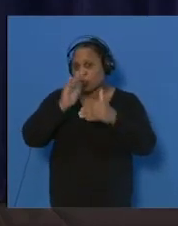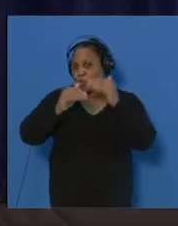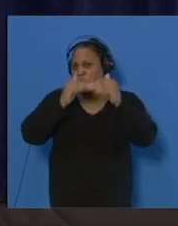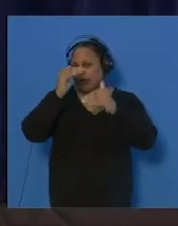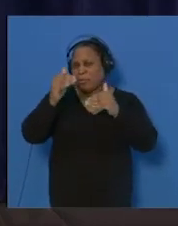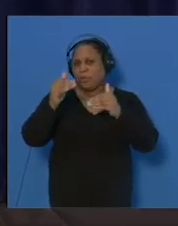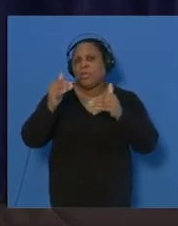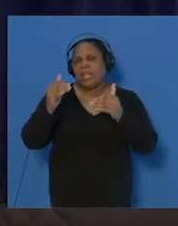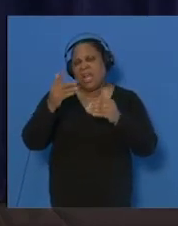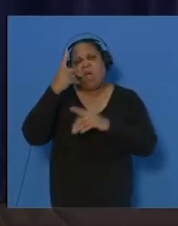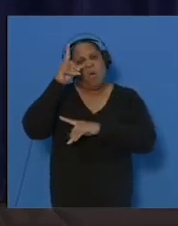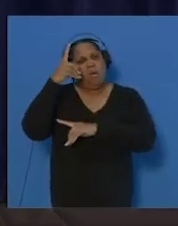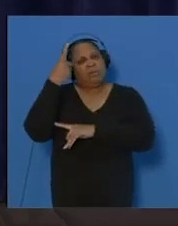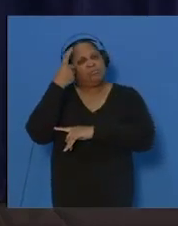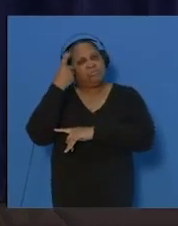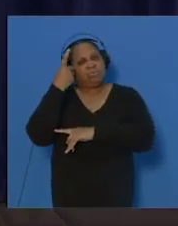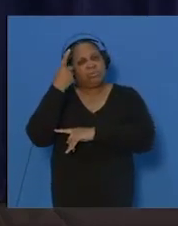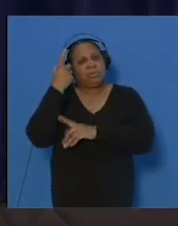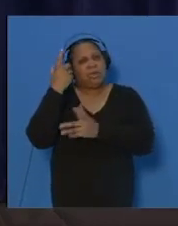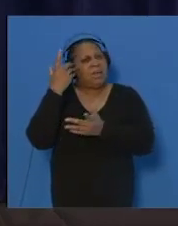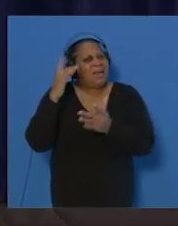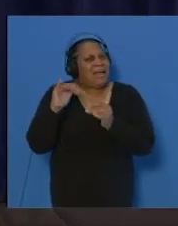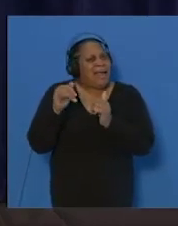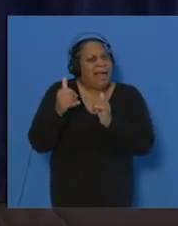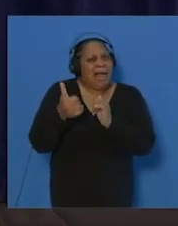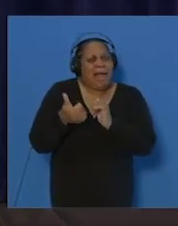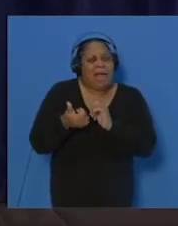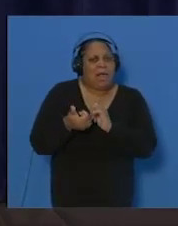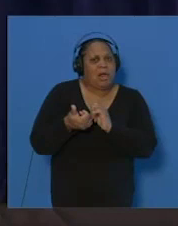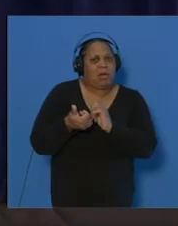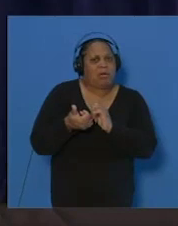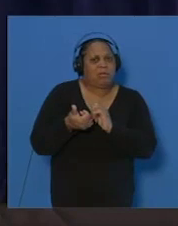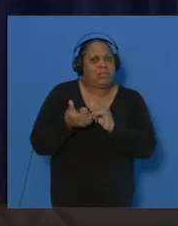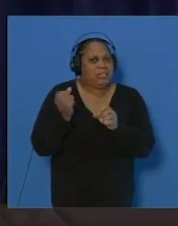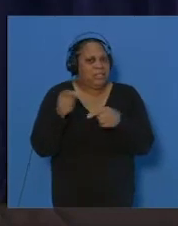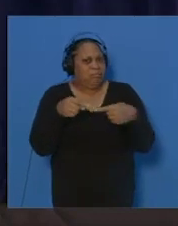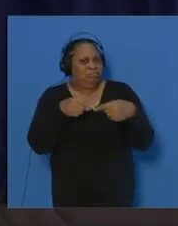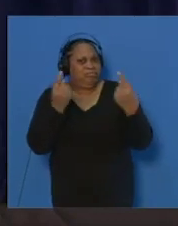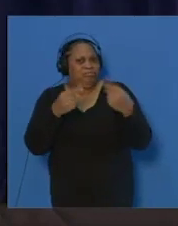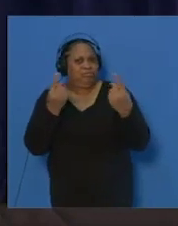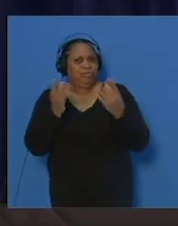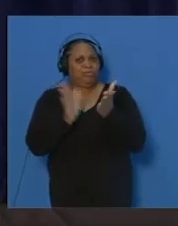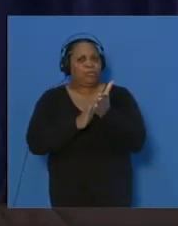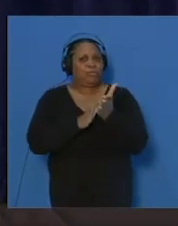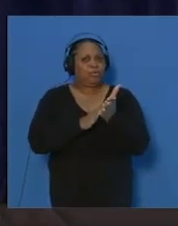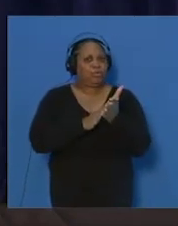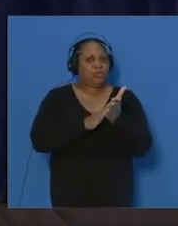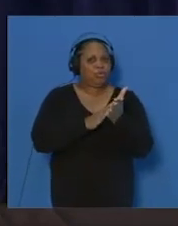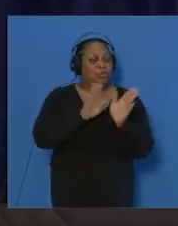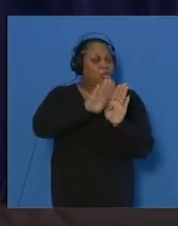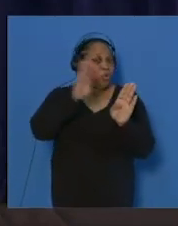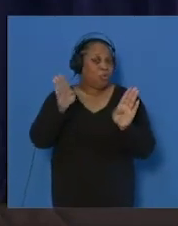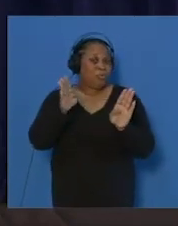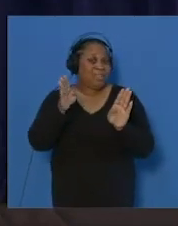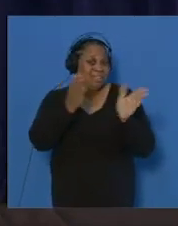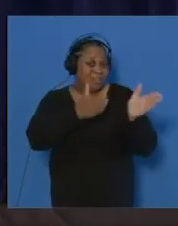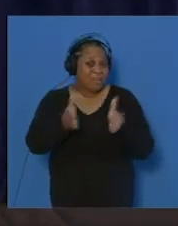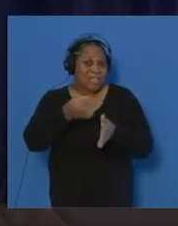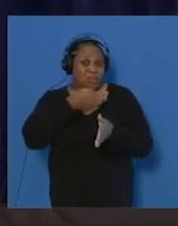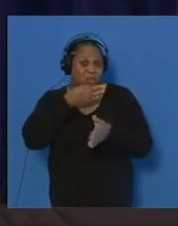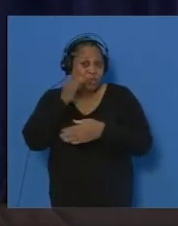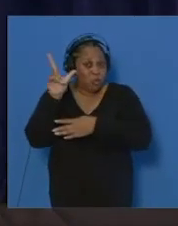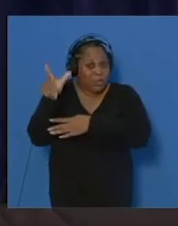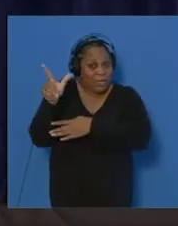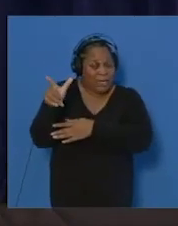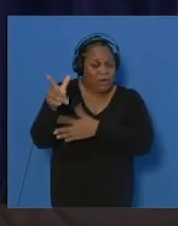does that call to action affect when schools will be opening? Like, is the government planning on opening it soon, later? Well, I